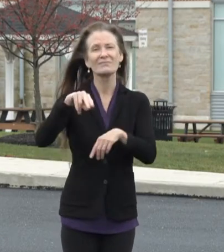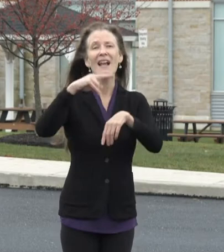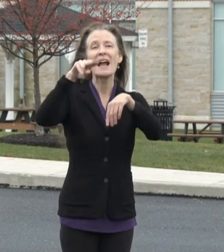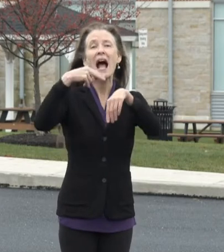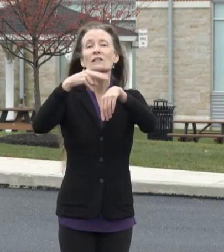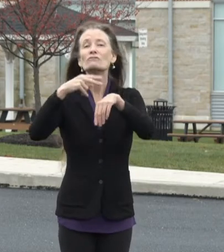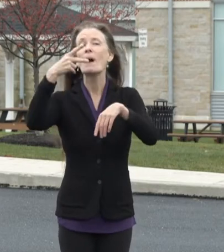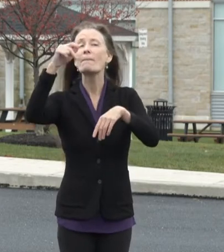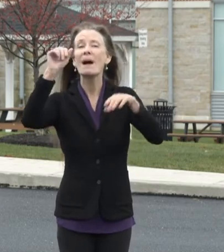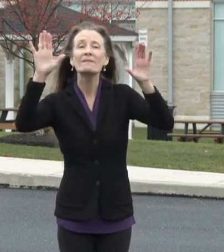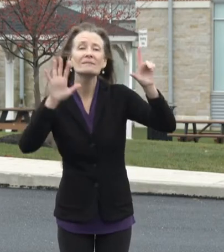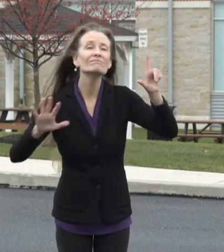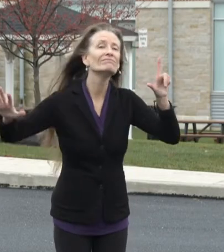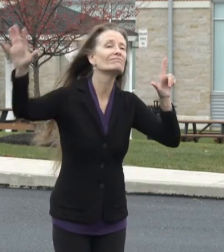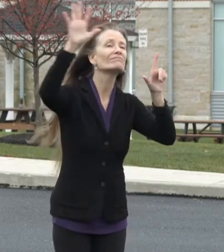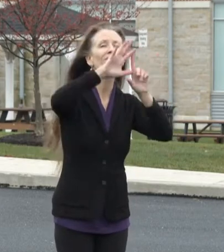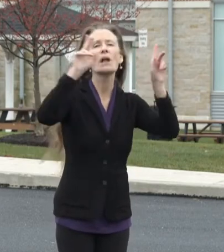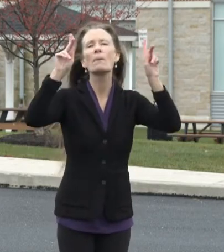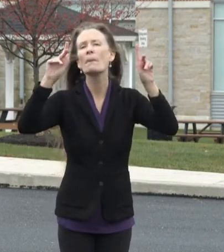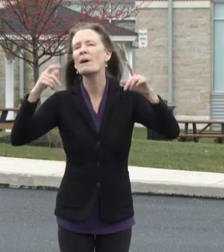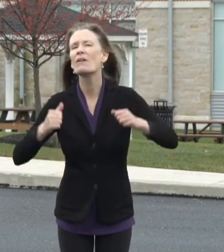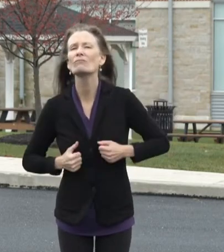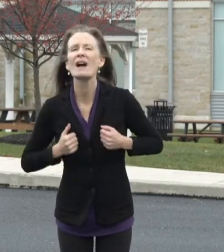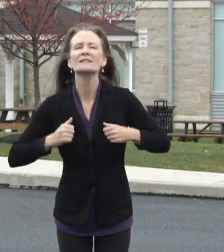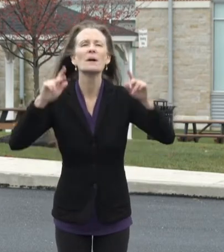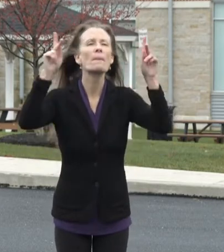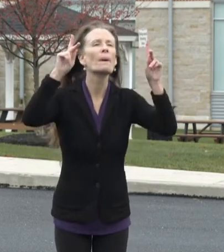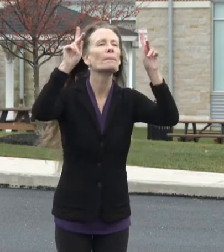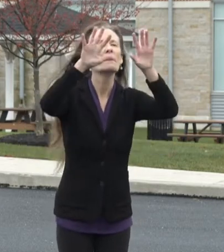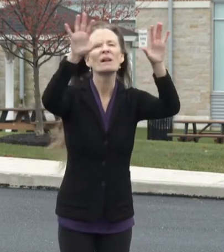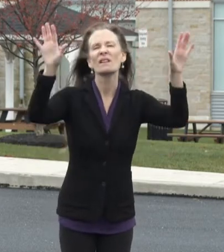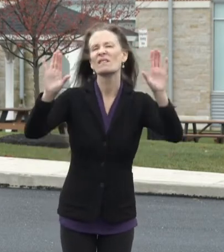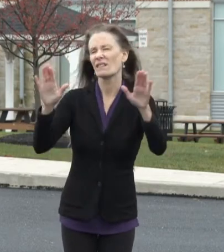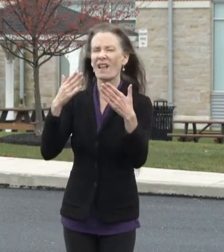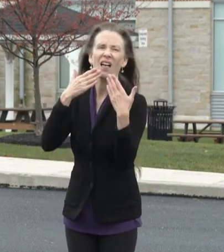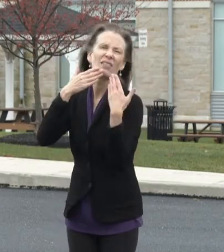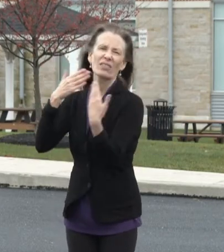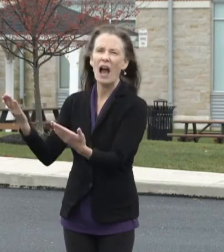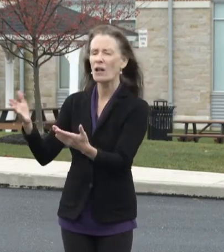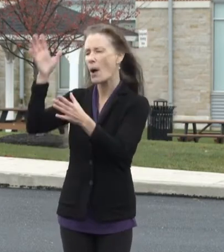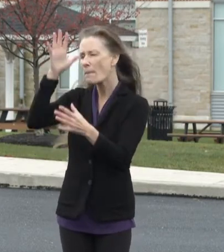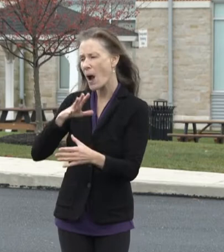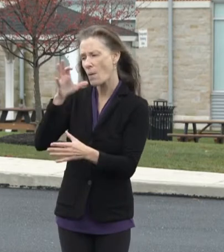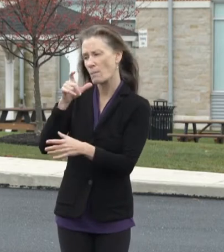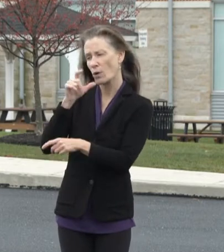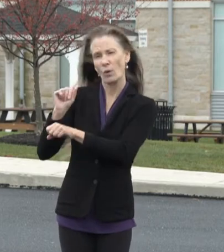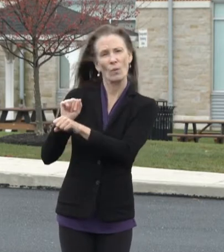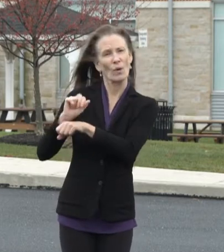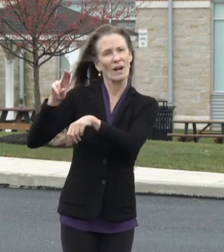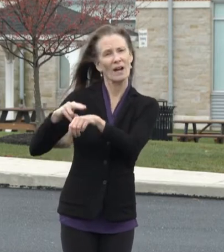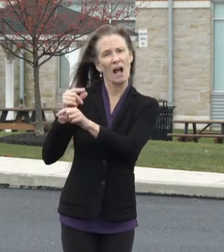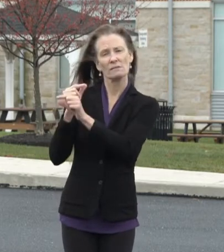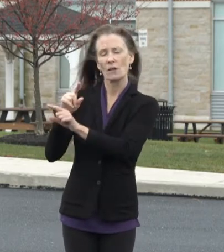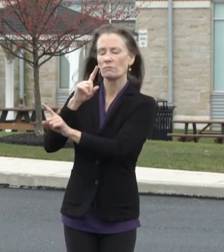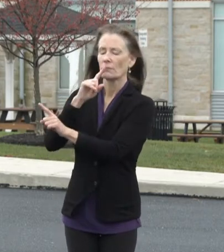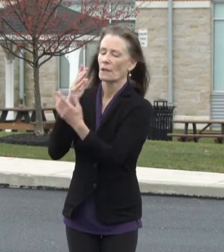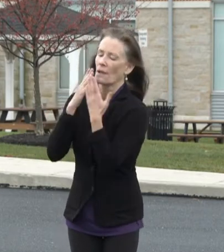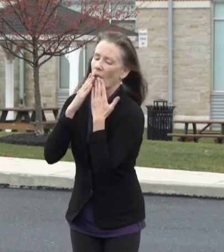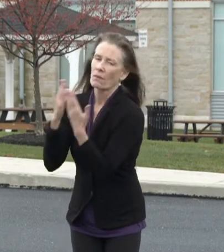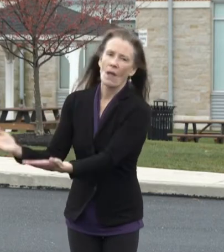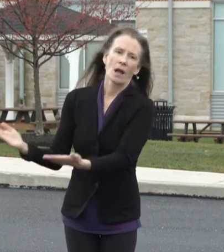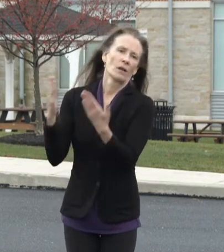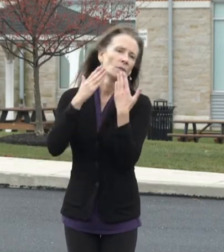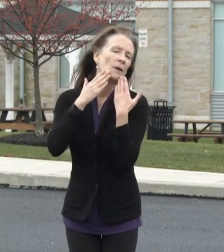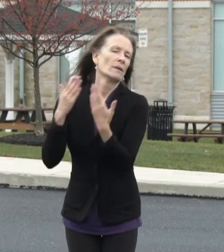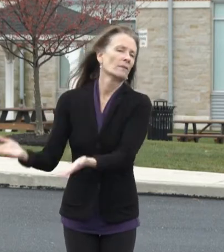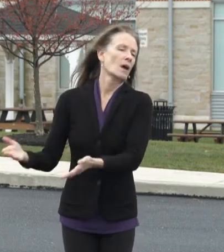I cannot thank the men and women of the Pennsylvania National Guard enough for how they are helping keep our staff and residents